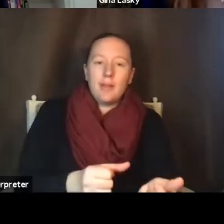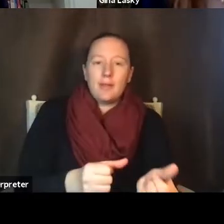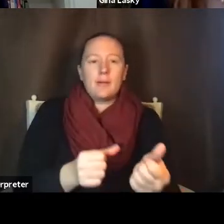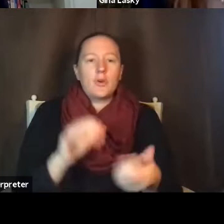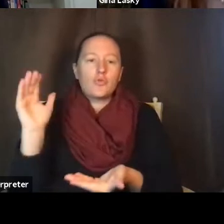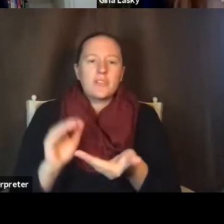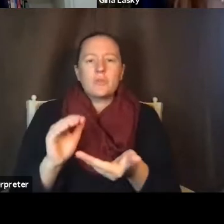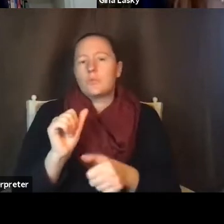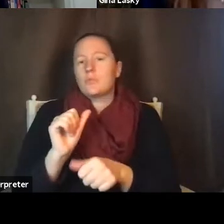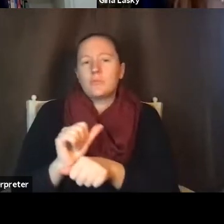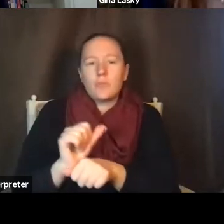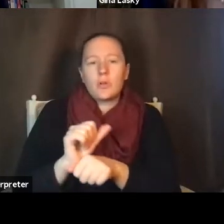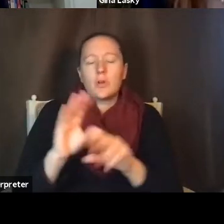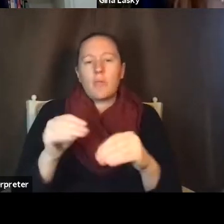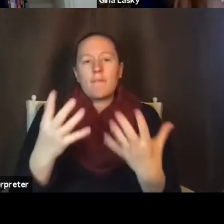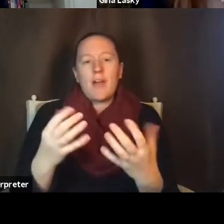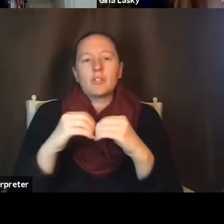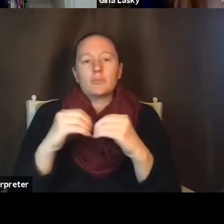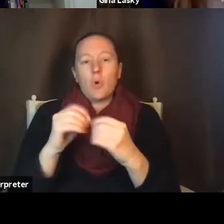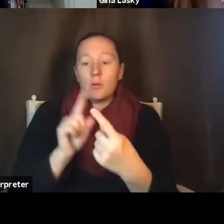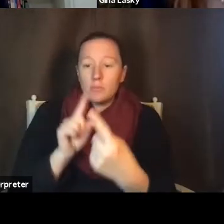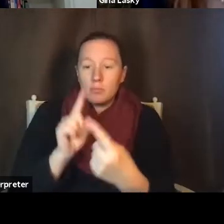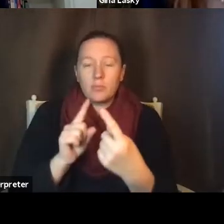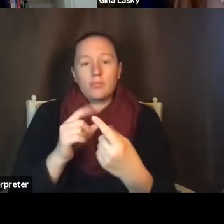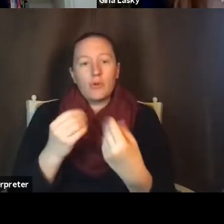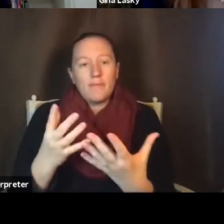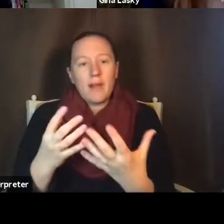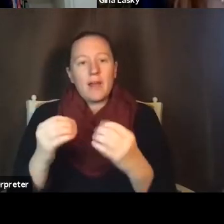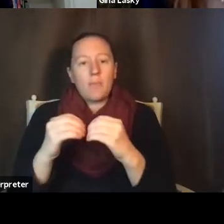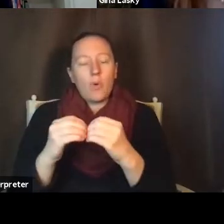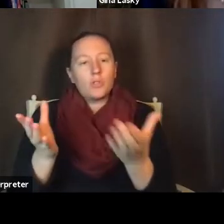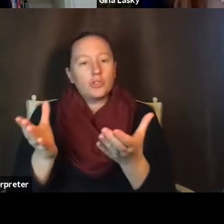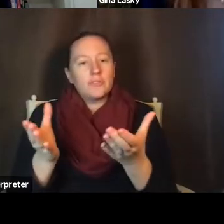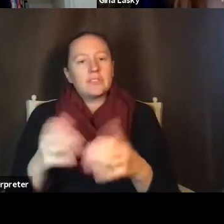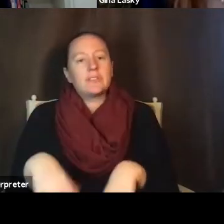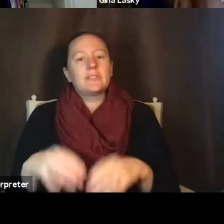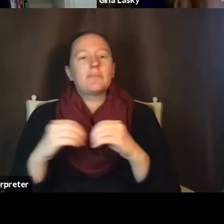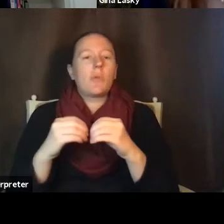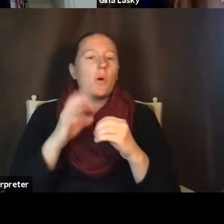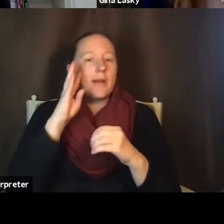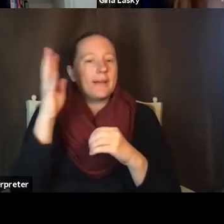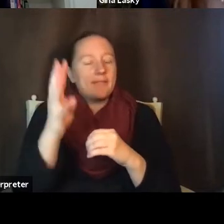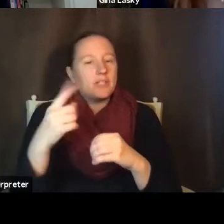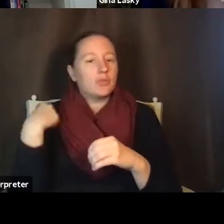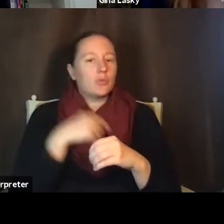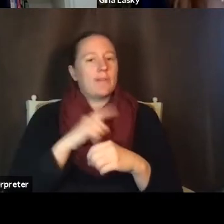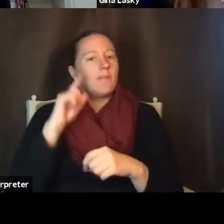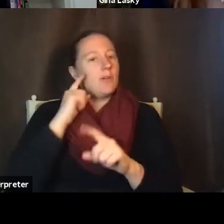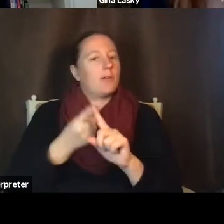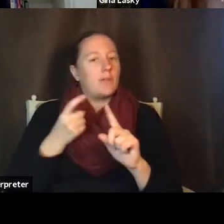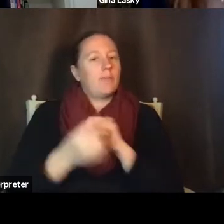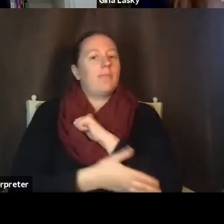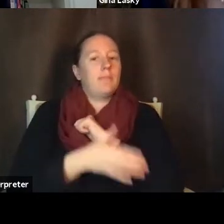that providers can do more with the services, more with dollars, and also that we can have more innovation. We heard that from counties,